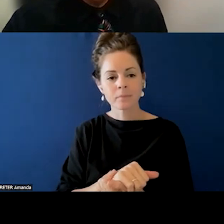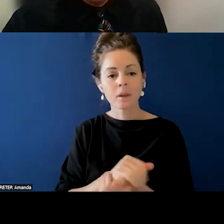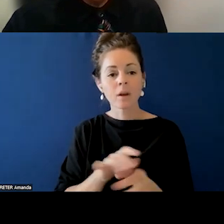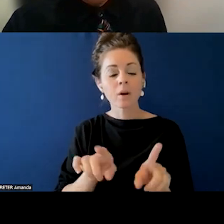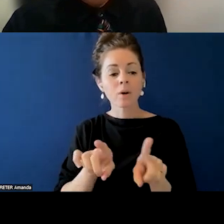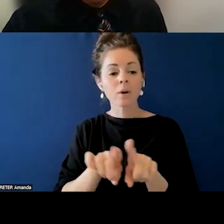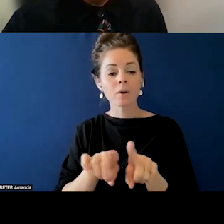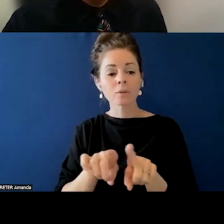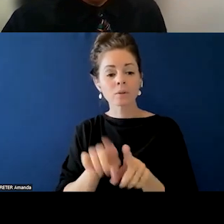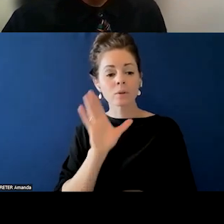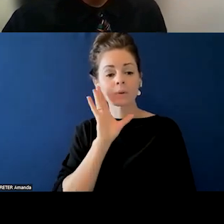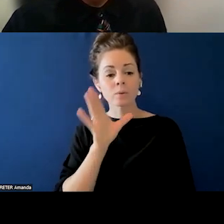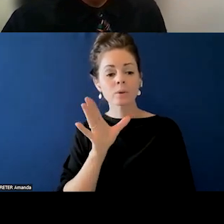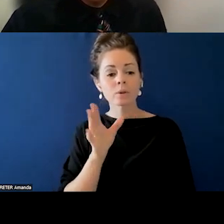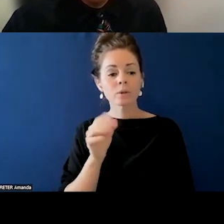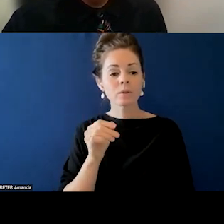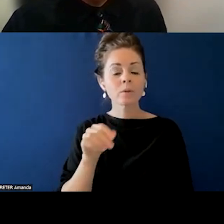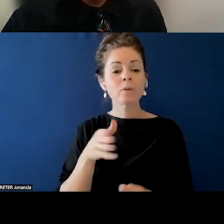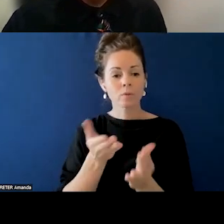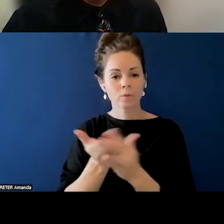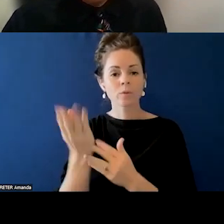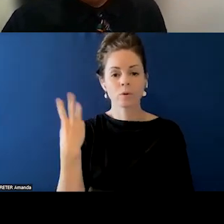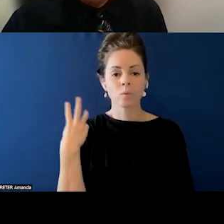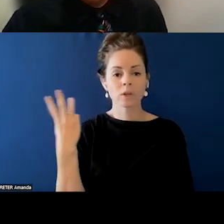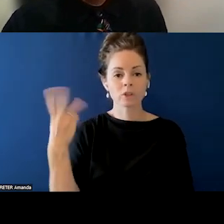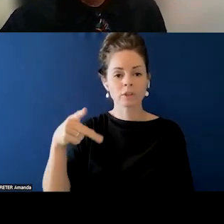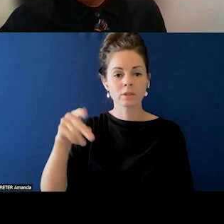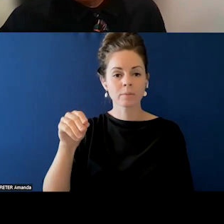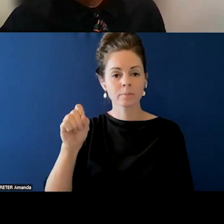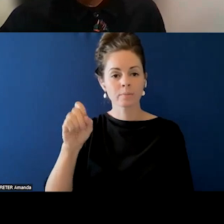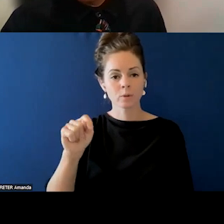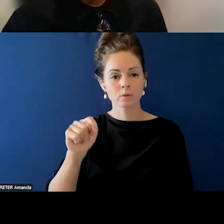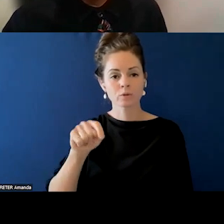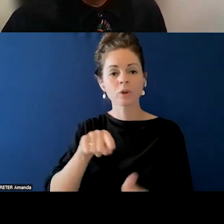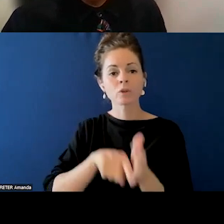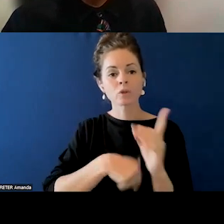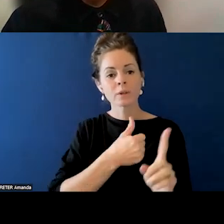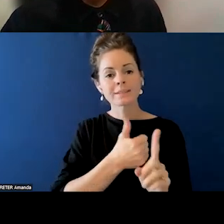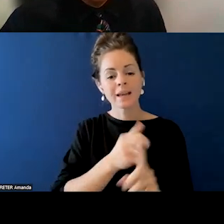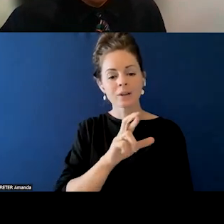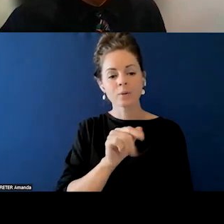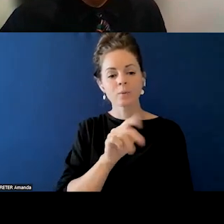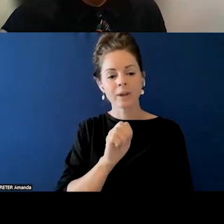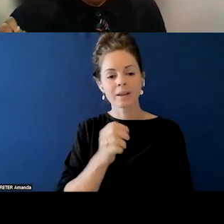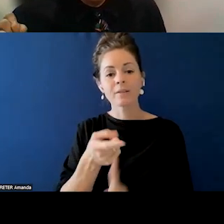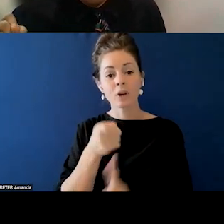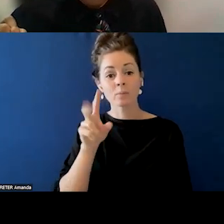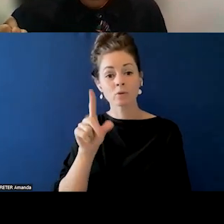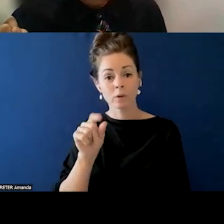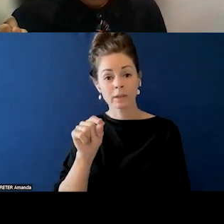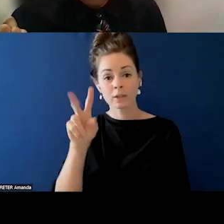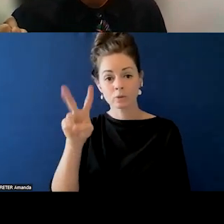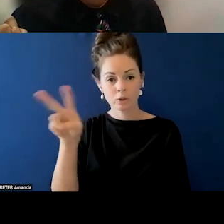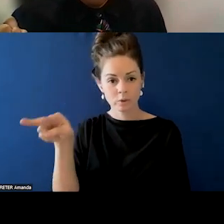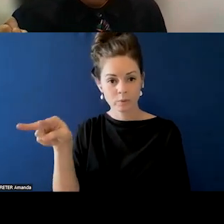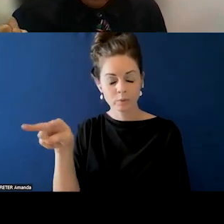Also, we're going to take a look through the Washington Post about some suicide rates with regards to 2022 to let us know that